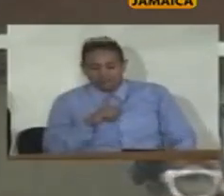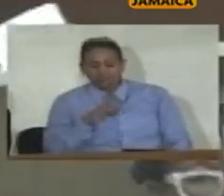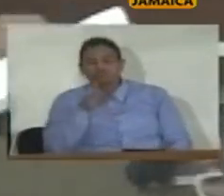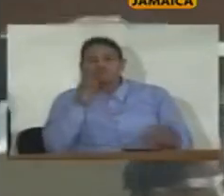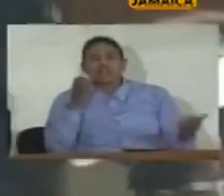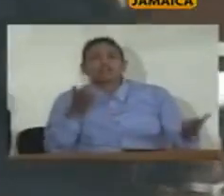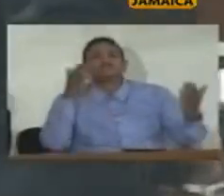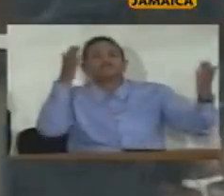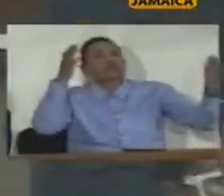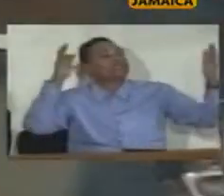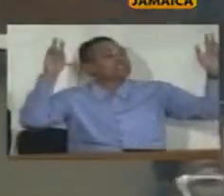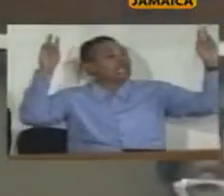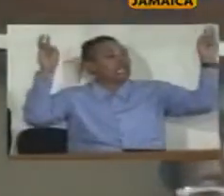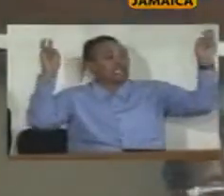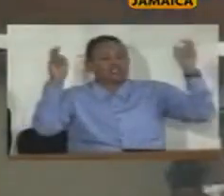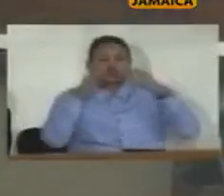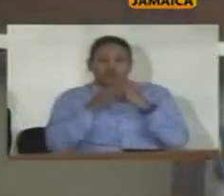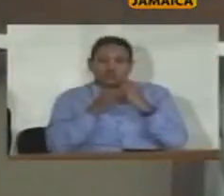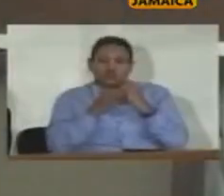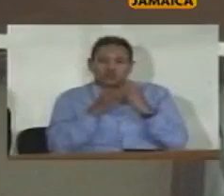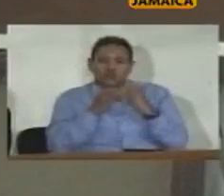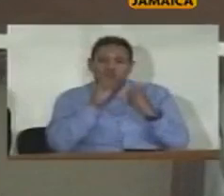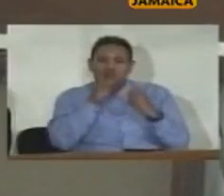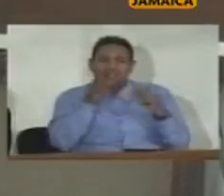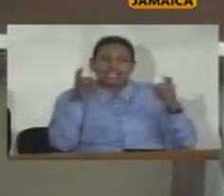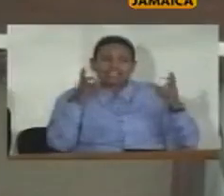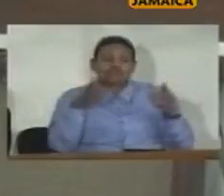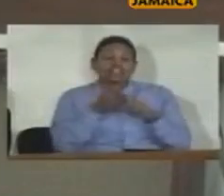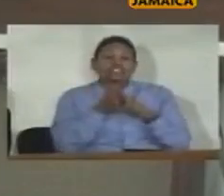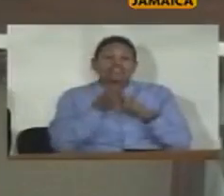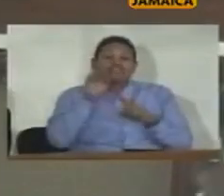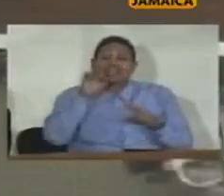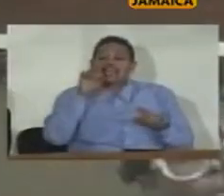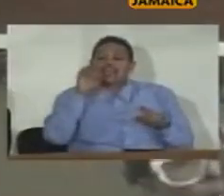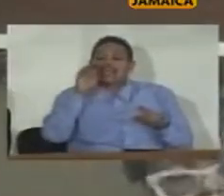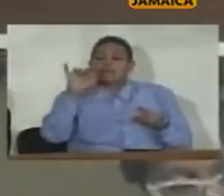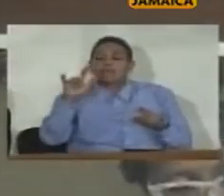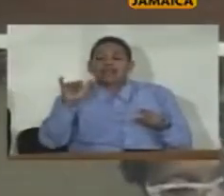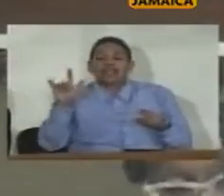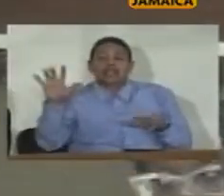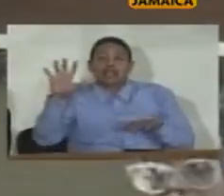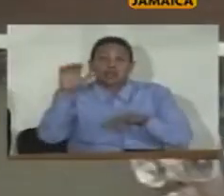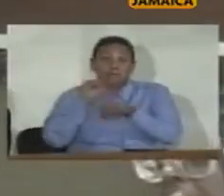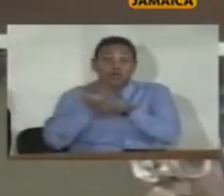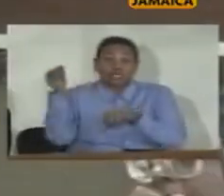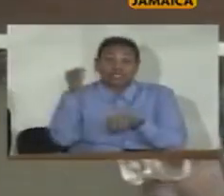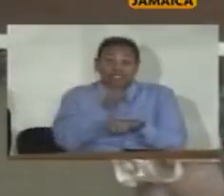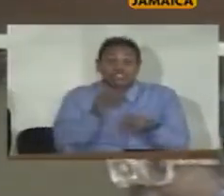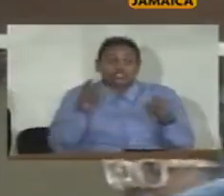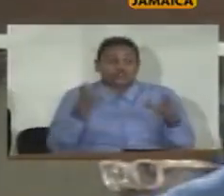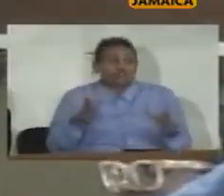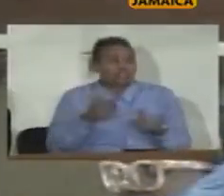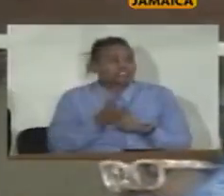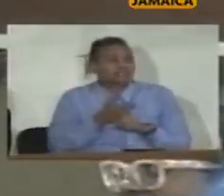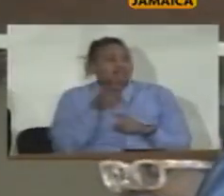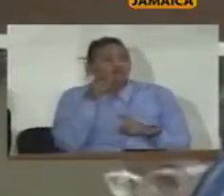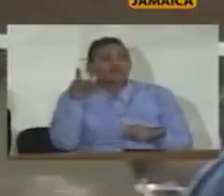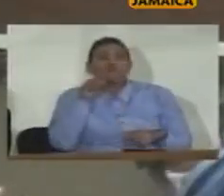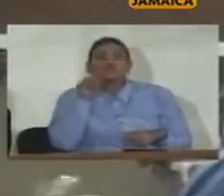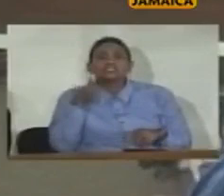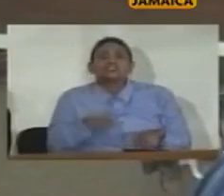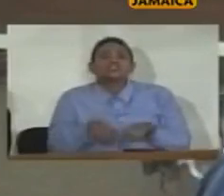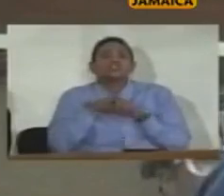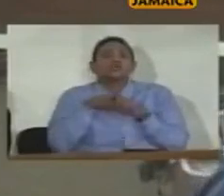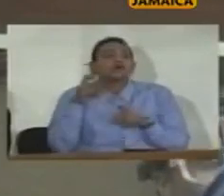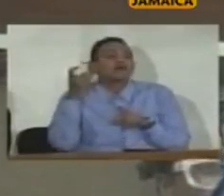raised the issue of a director of Edna Manley, an appointed director, who has been suspended